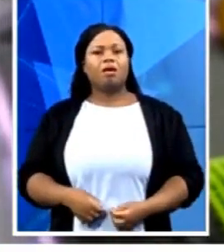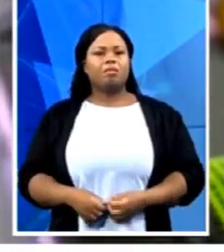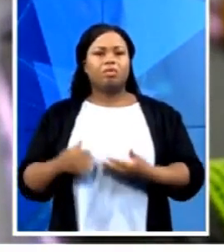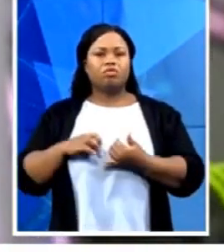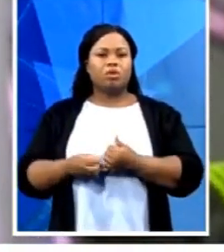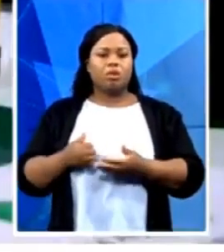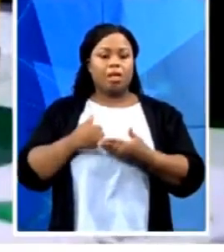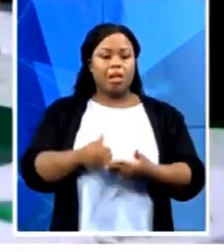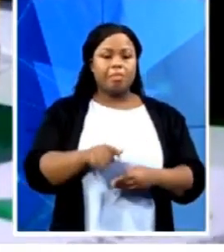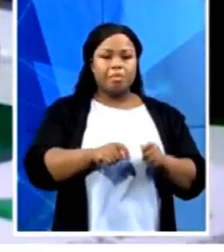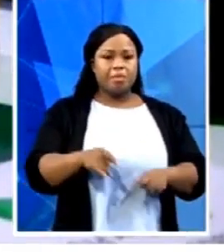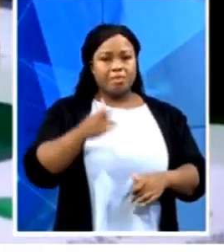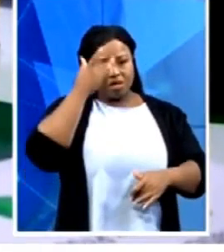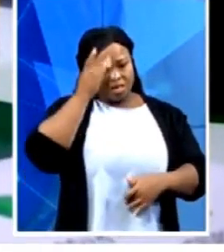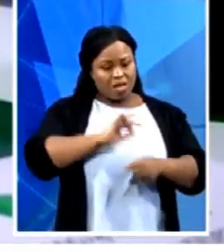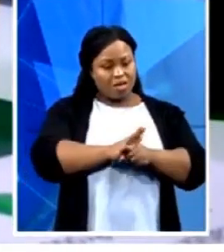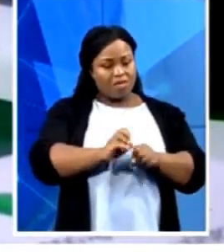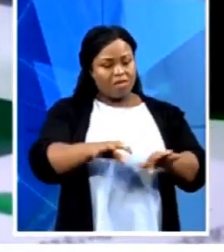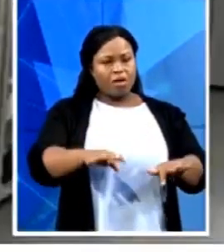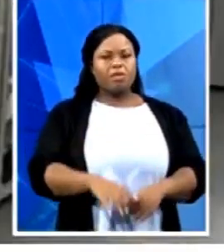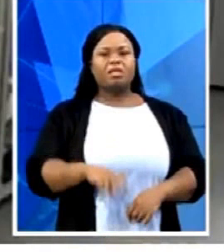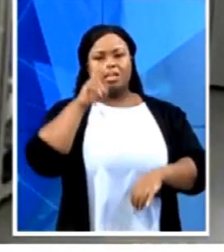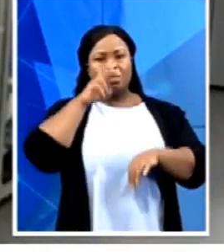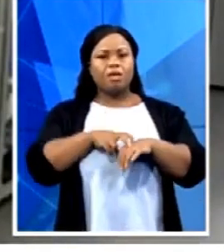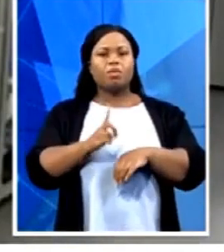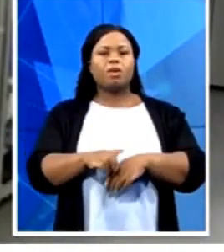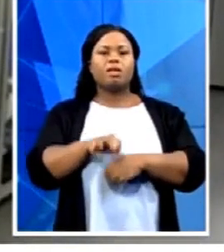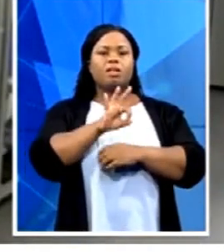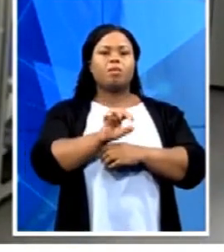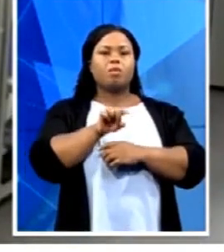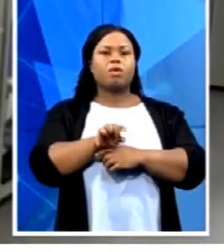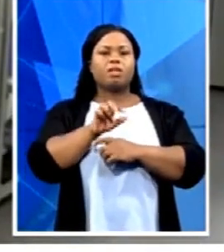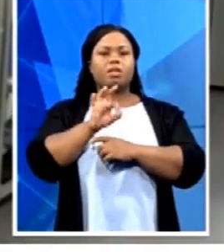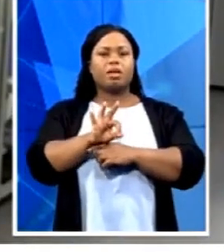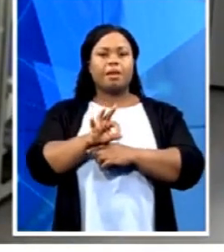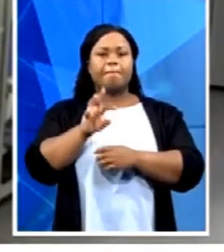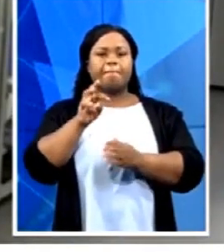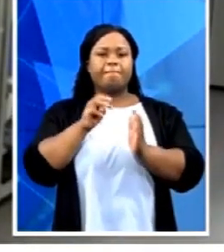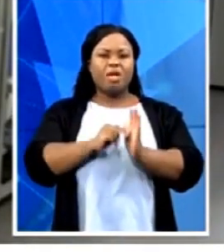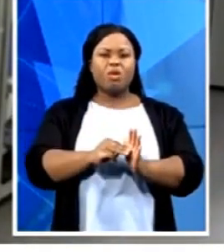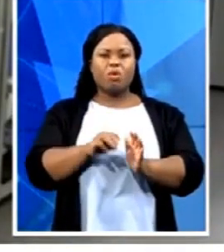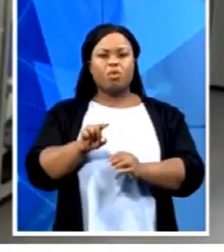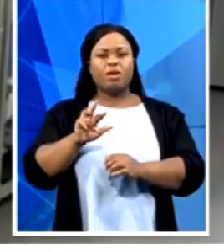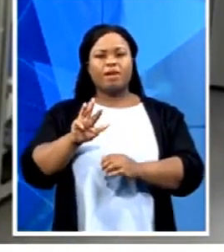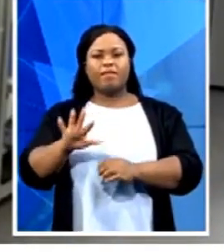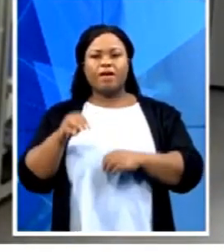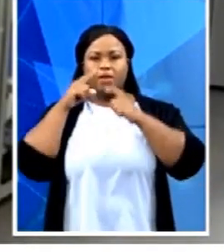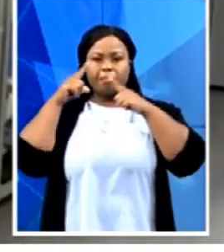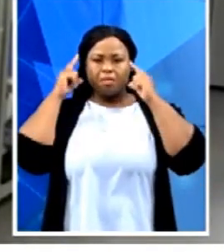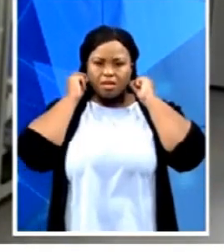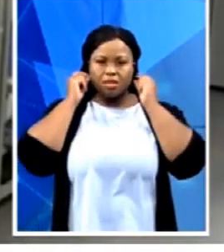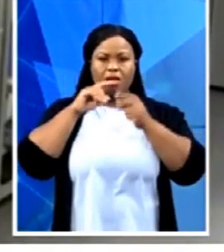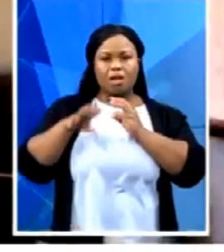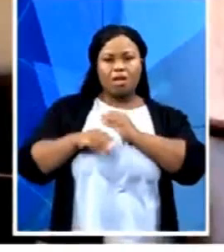need 3.3 million N95 masks and at least 400 additional ventilators by Sunday.